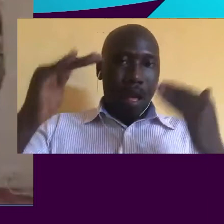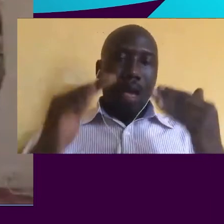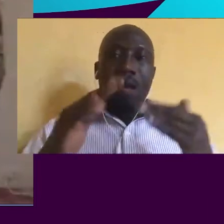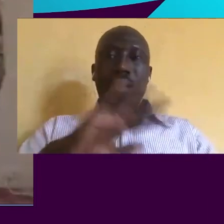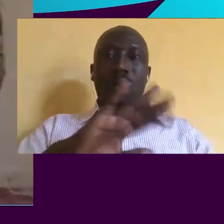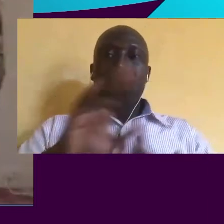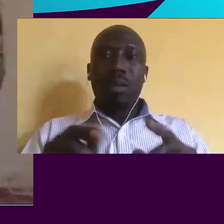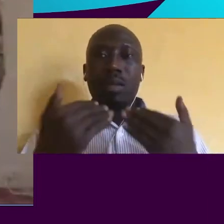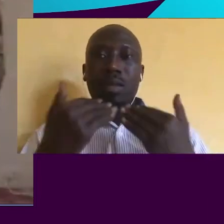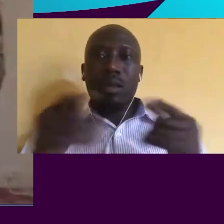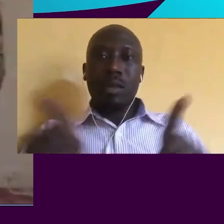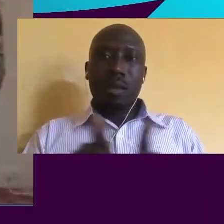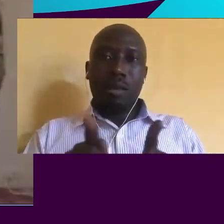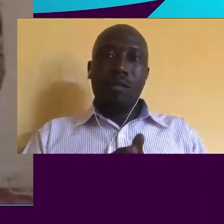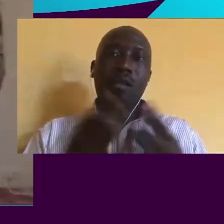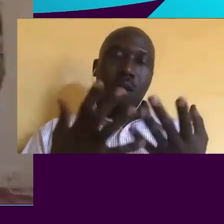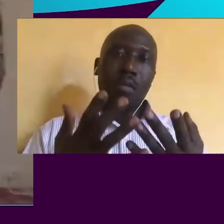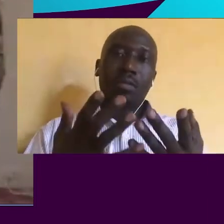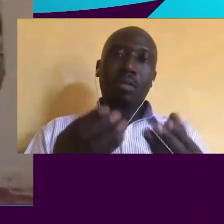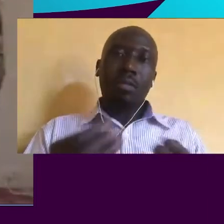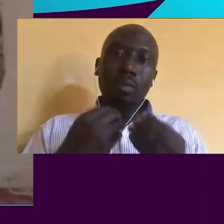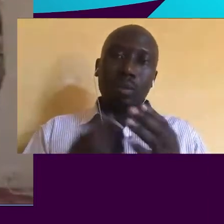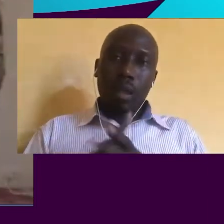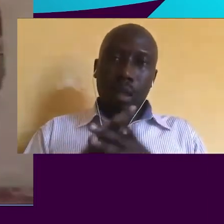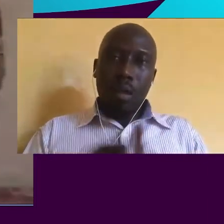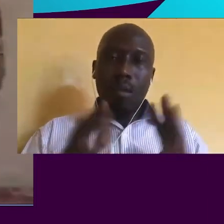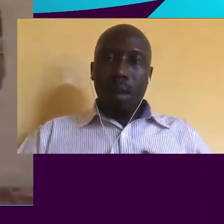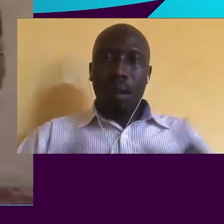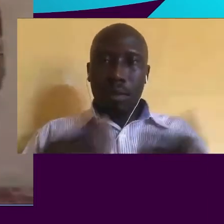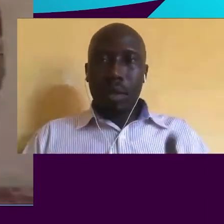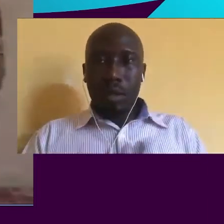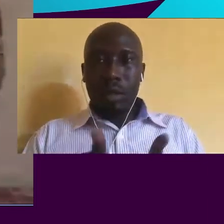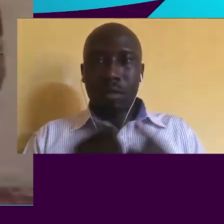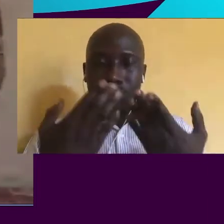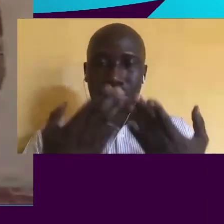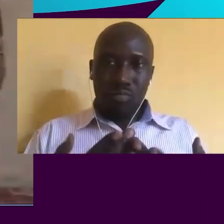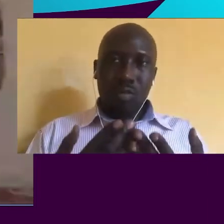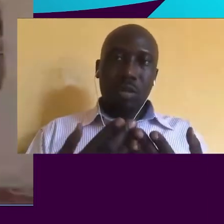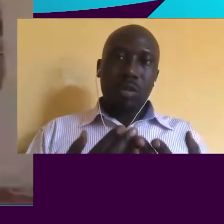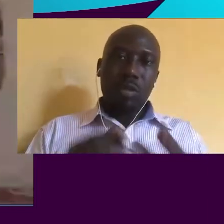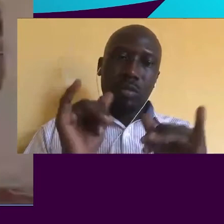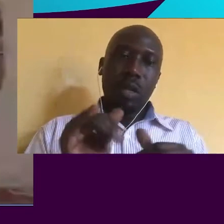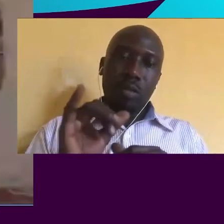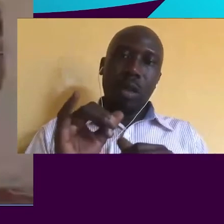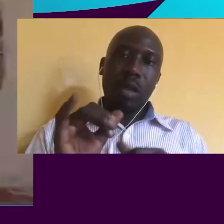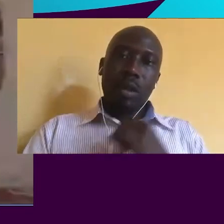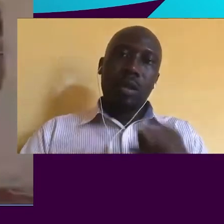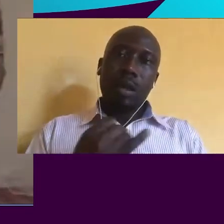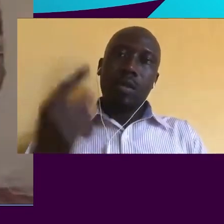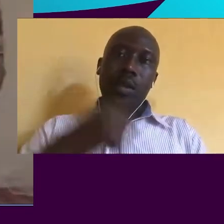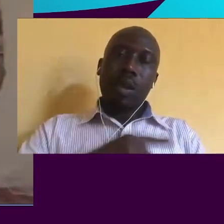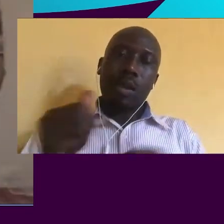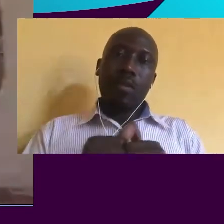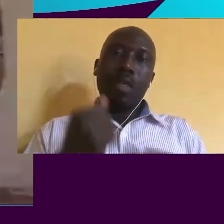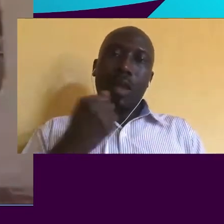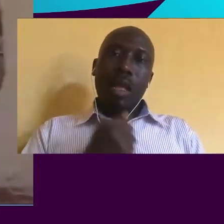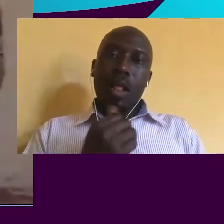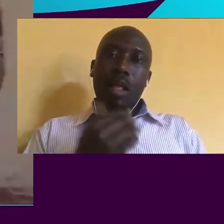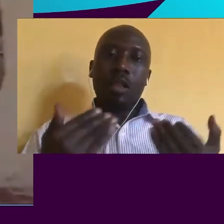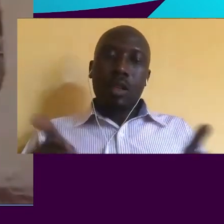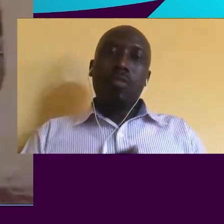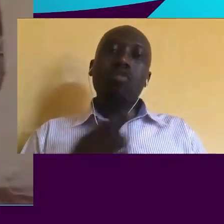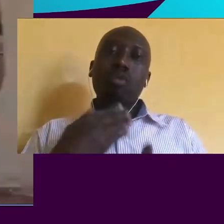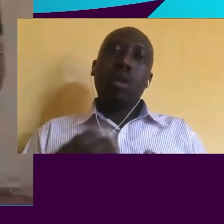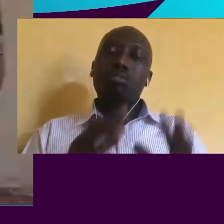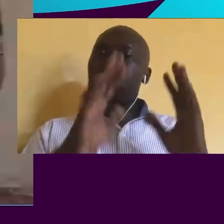happy to spend a bit of my International Day of the Girl Child here with you. And I want to give a big shout out to